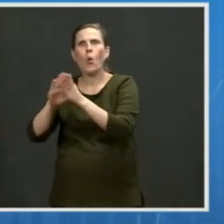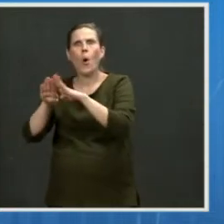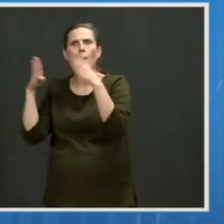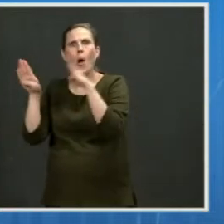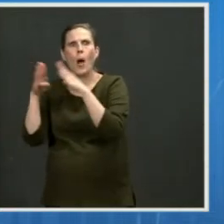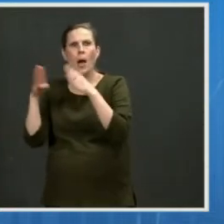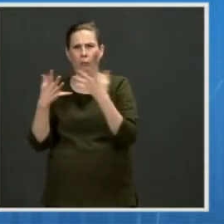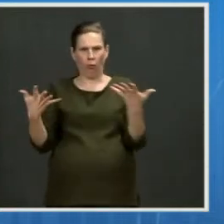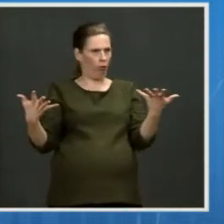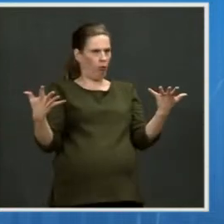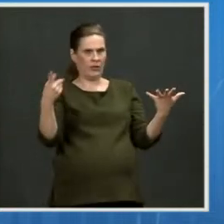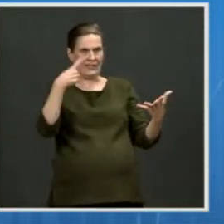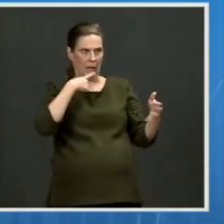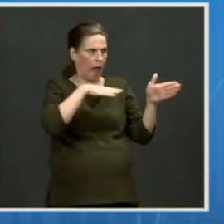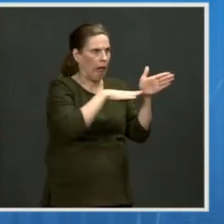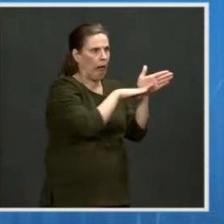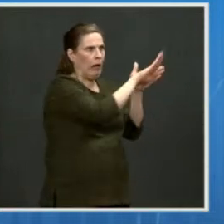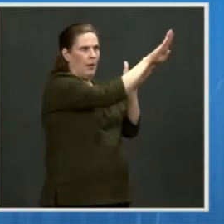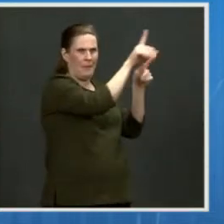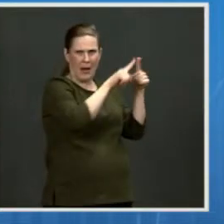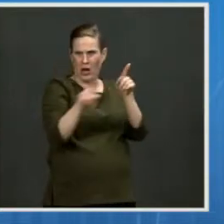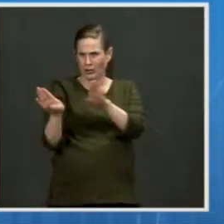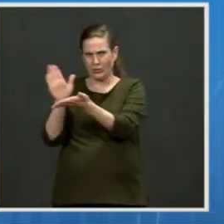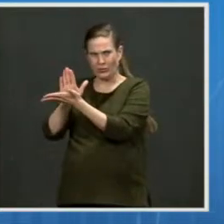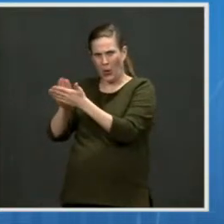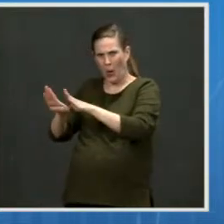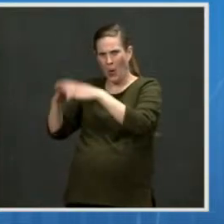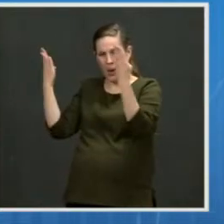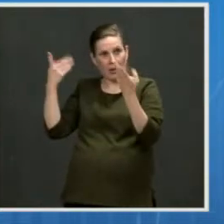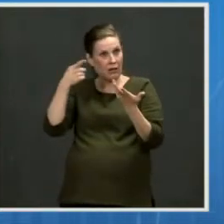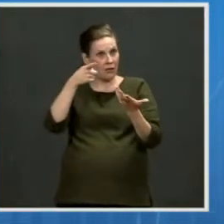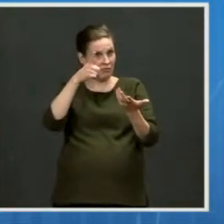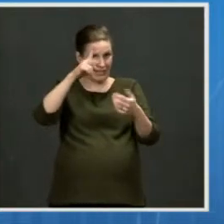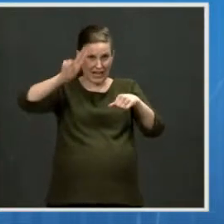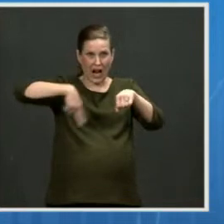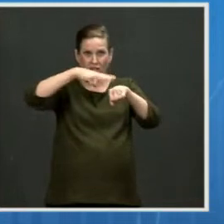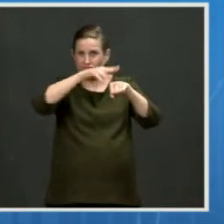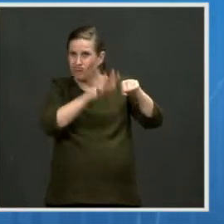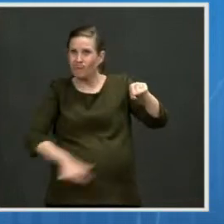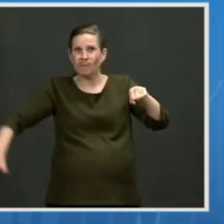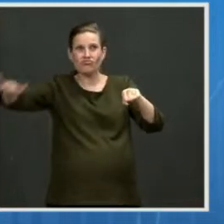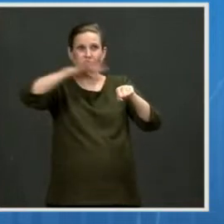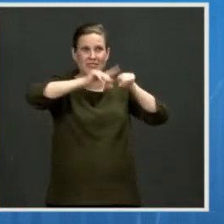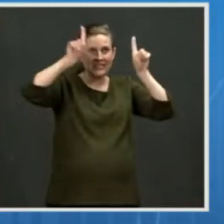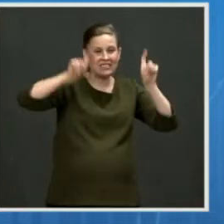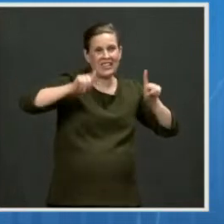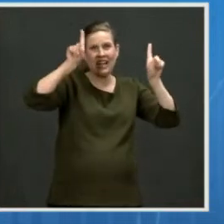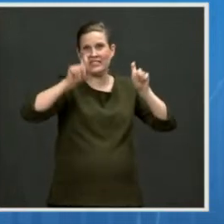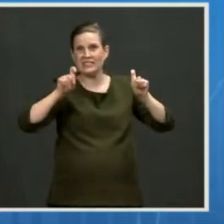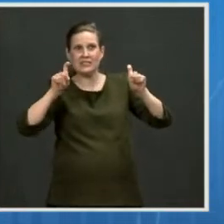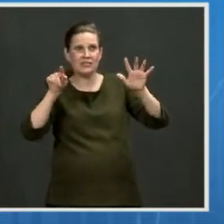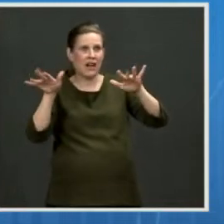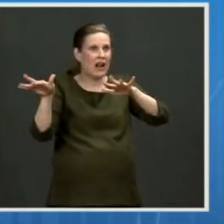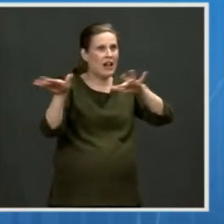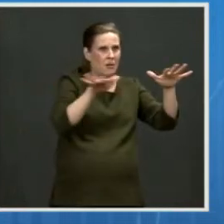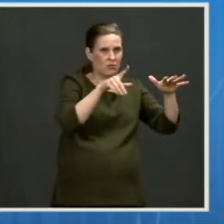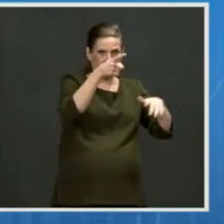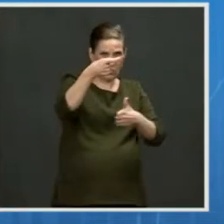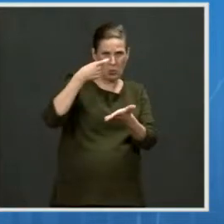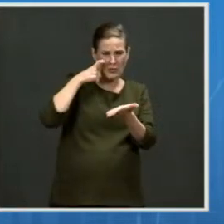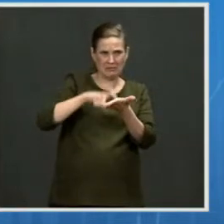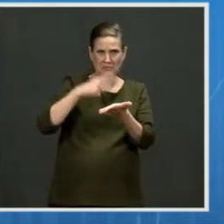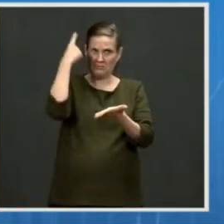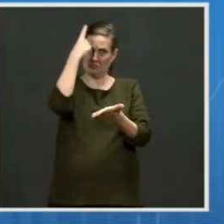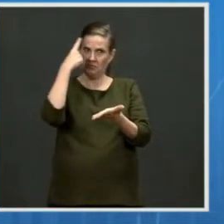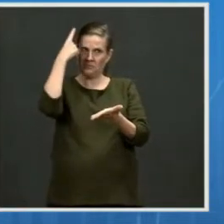testing strategy, and when should we expect to see that? And then secondly, are you anticipating any medical supply chain disruptions stemming from the backlog in the